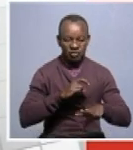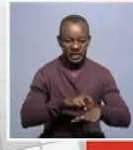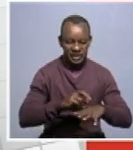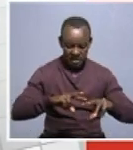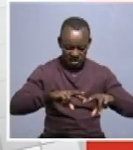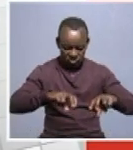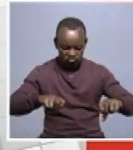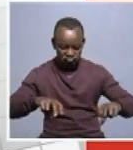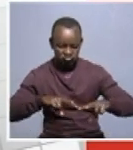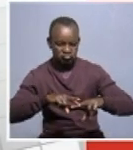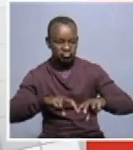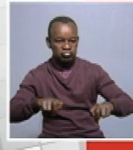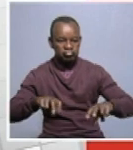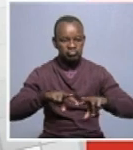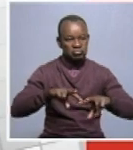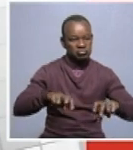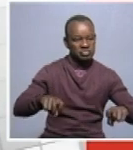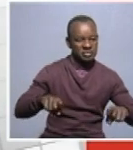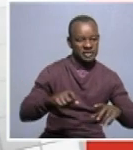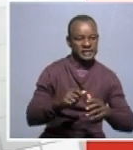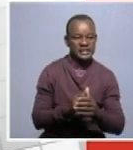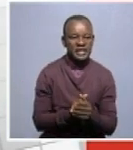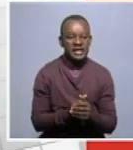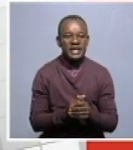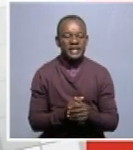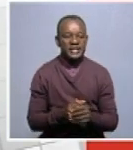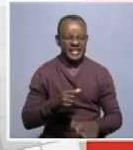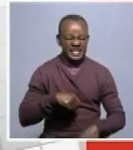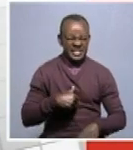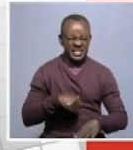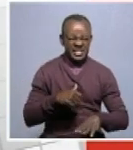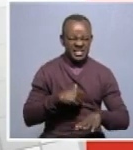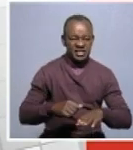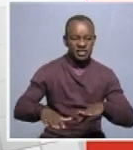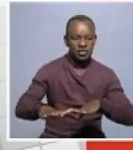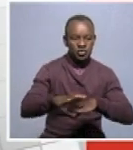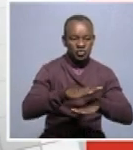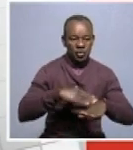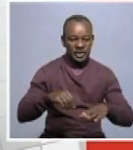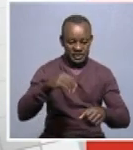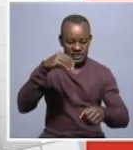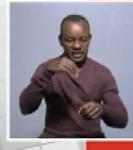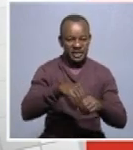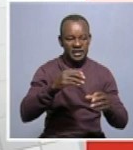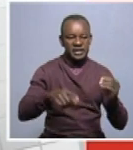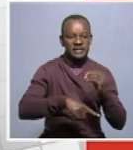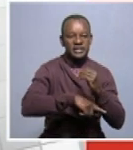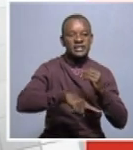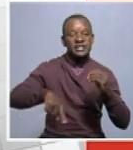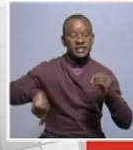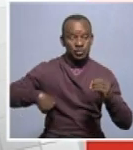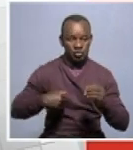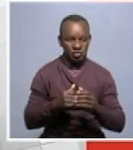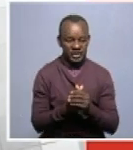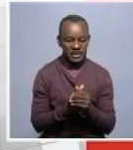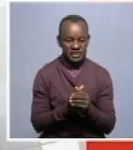through regular genomic sequencing, so that we know which variants are dominantly